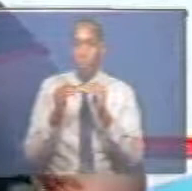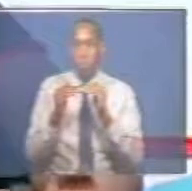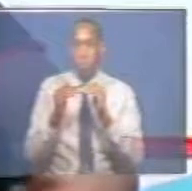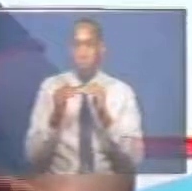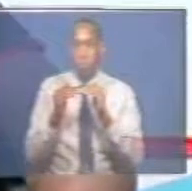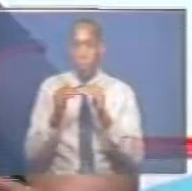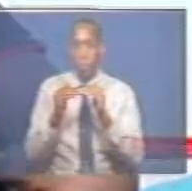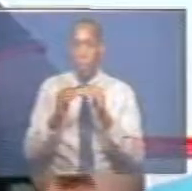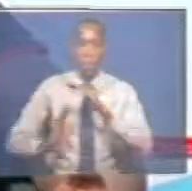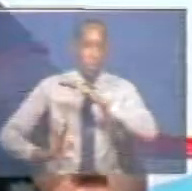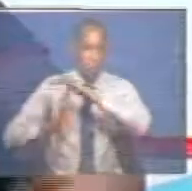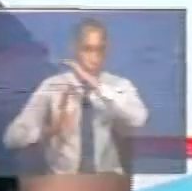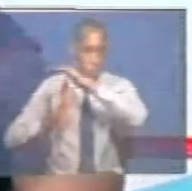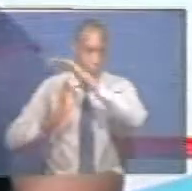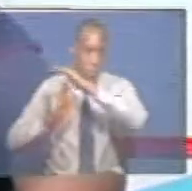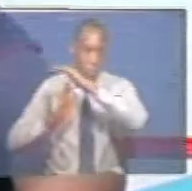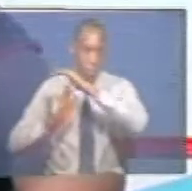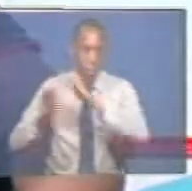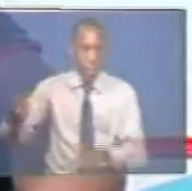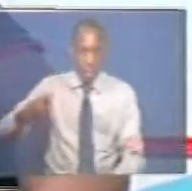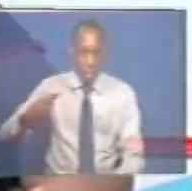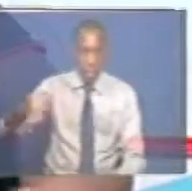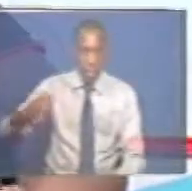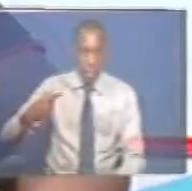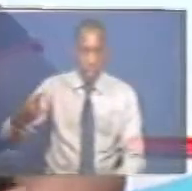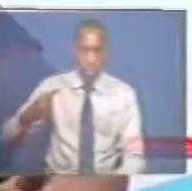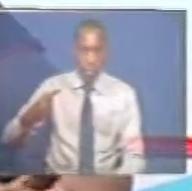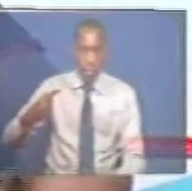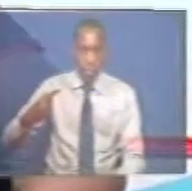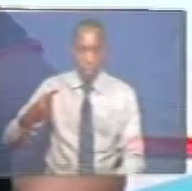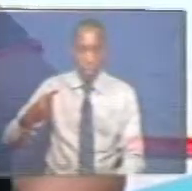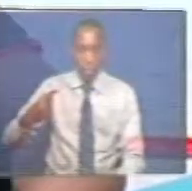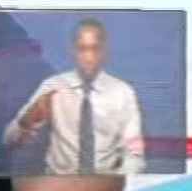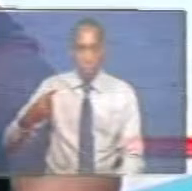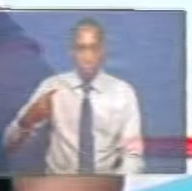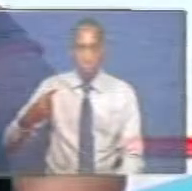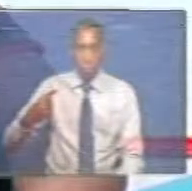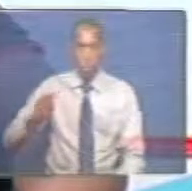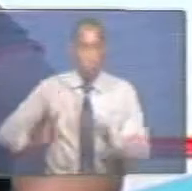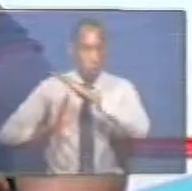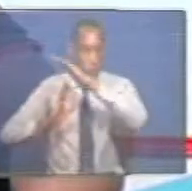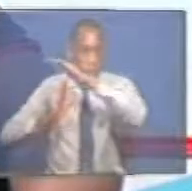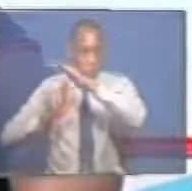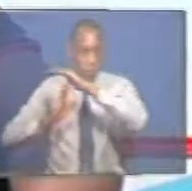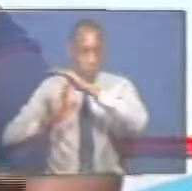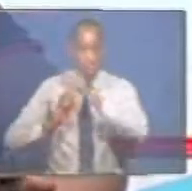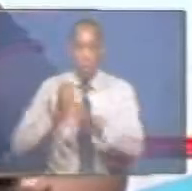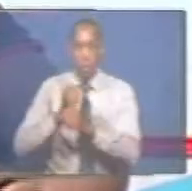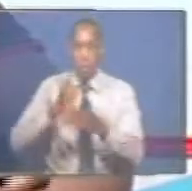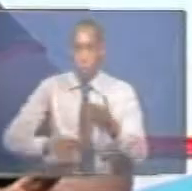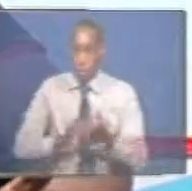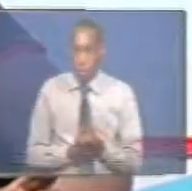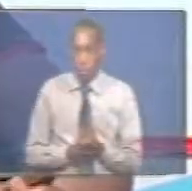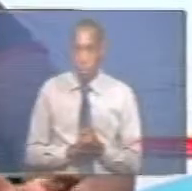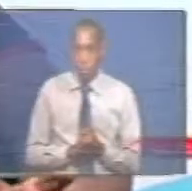it's very high. Actually, the income they get, it's actually almost twice what the government gets. Okay. So what we need here is just, what